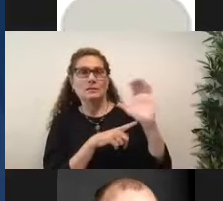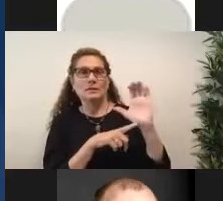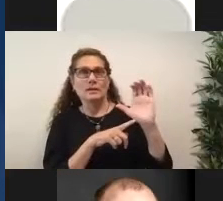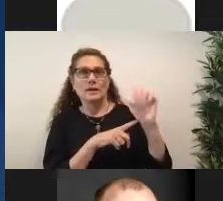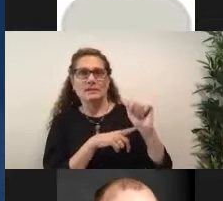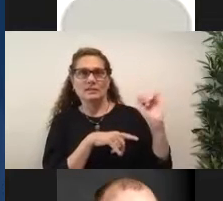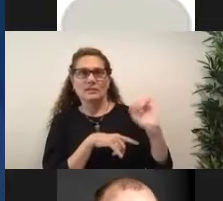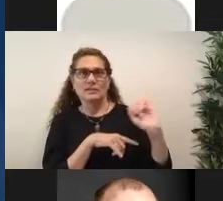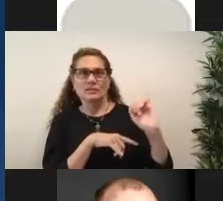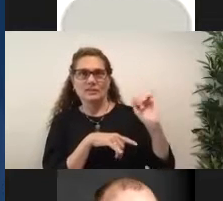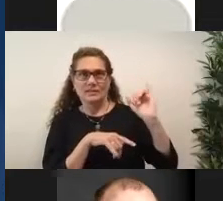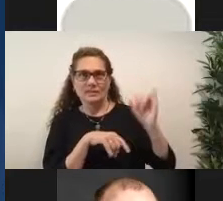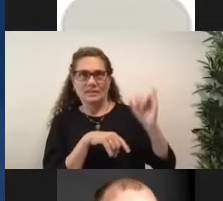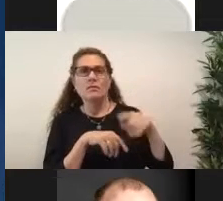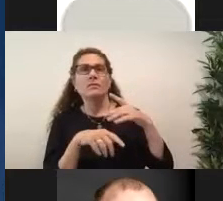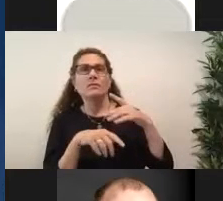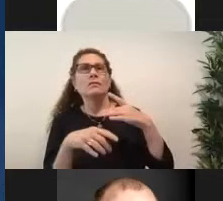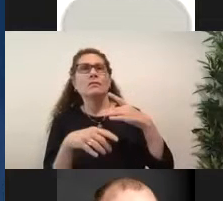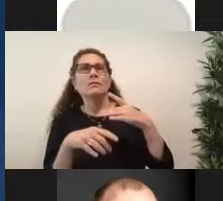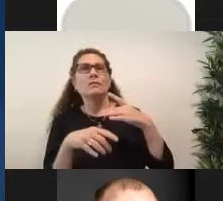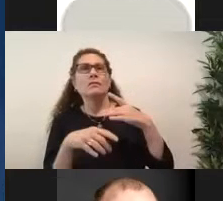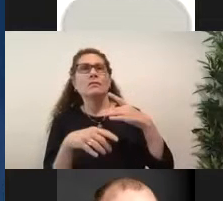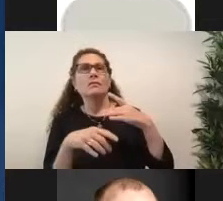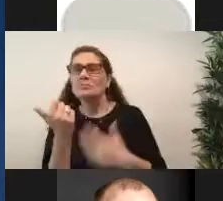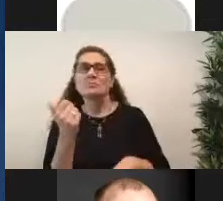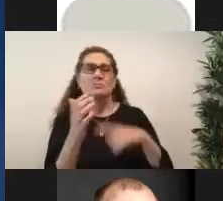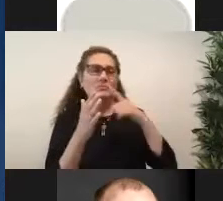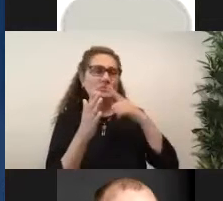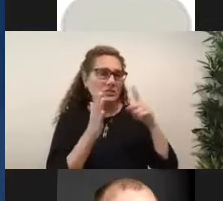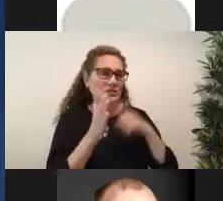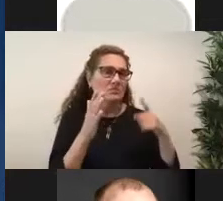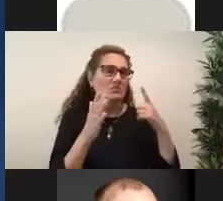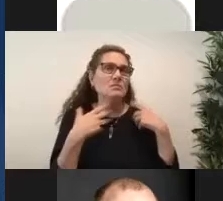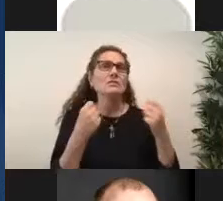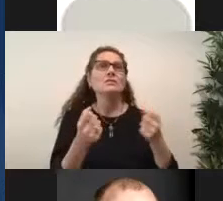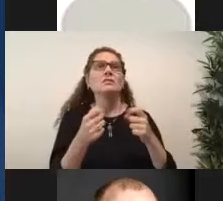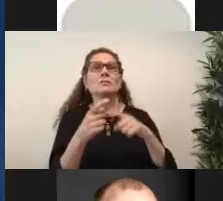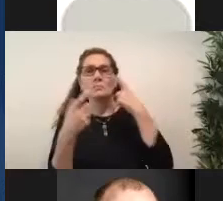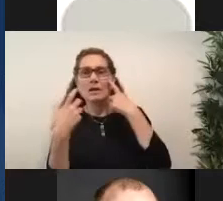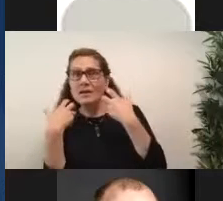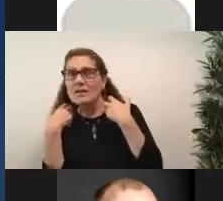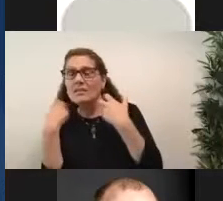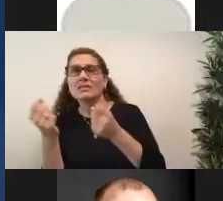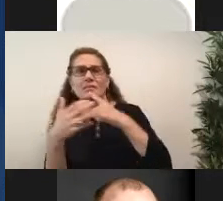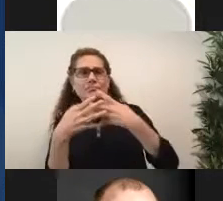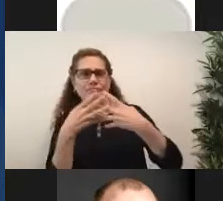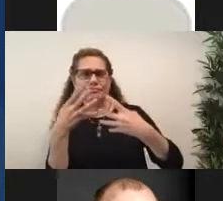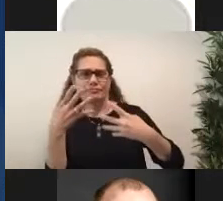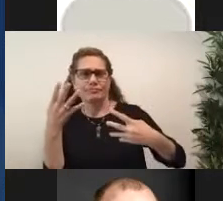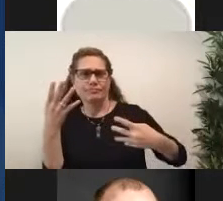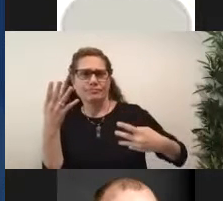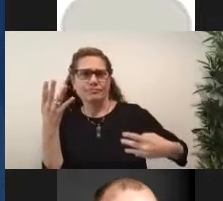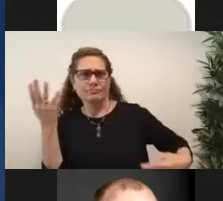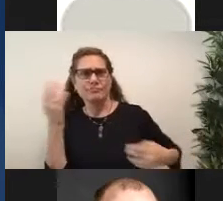health care, medications, and more. Our pandemic experience has shown us that staying healthy helps us stay on the job and in school.